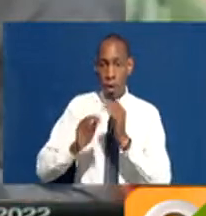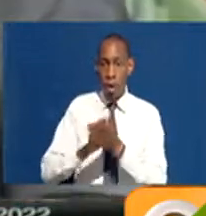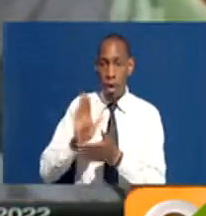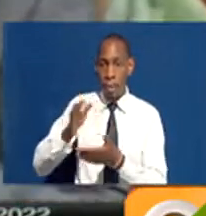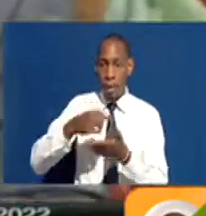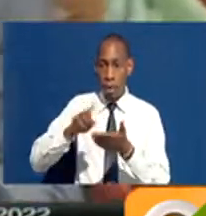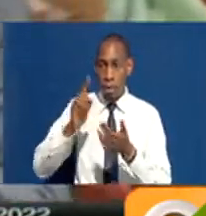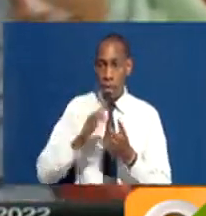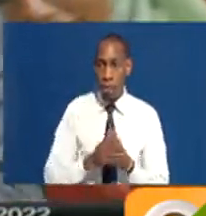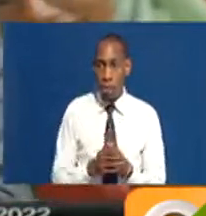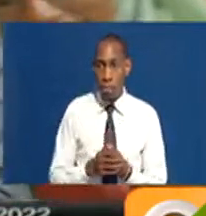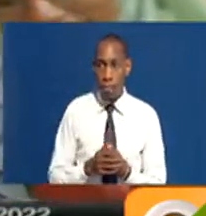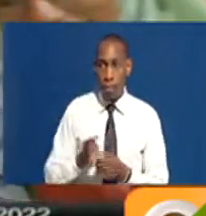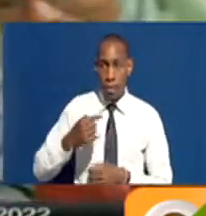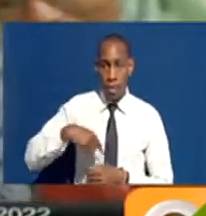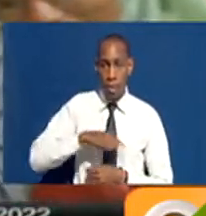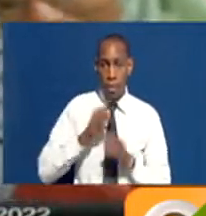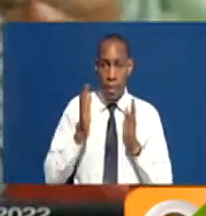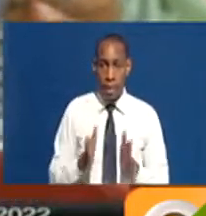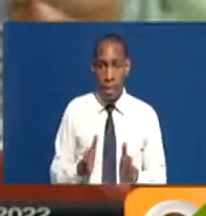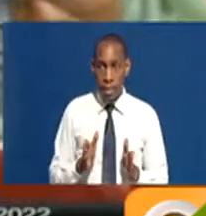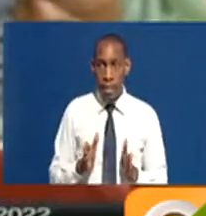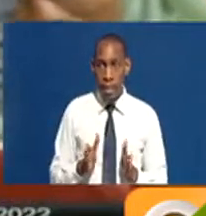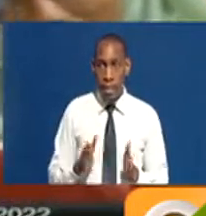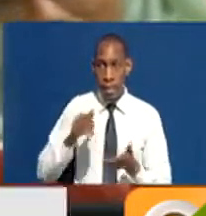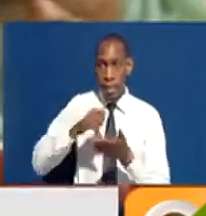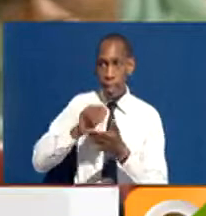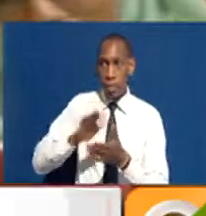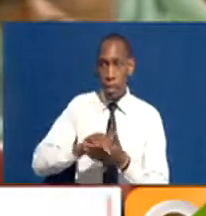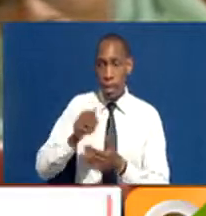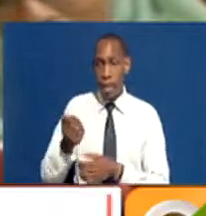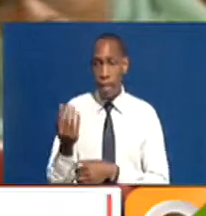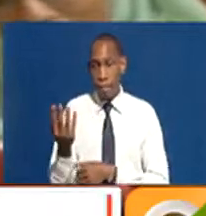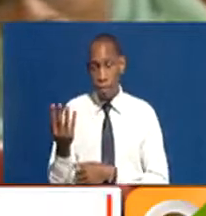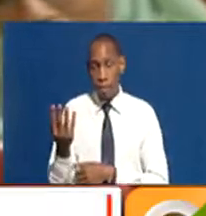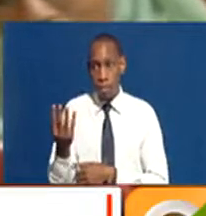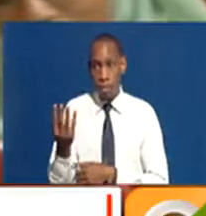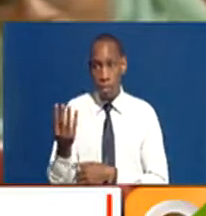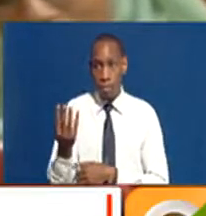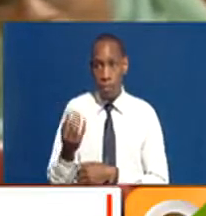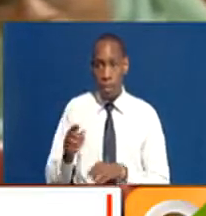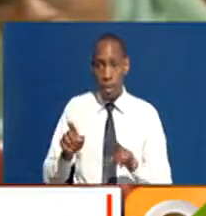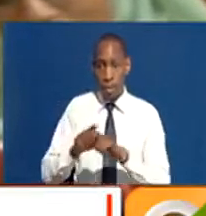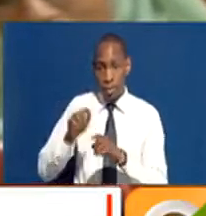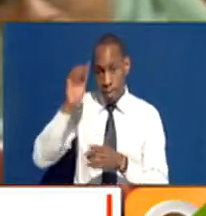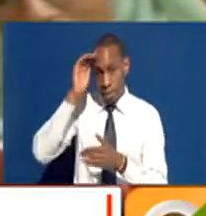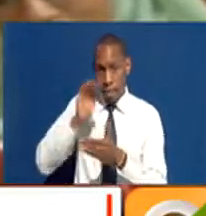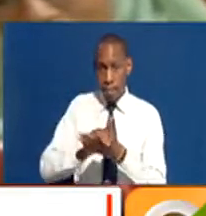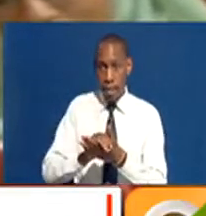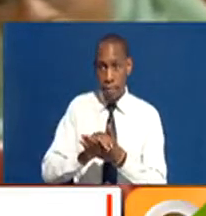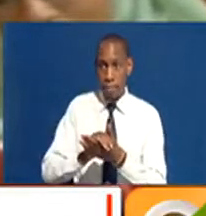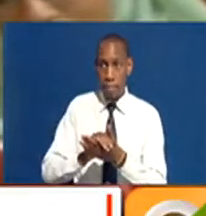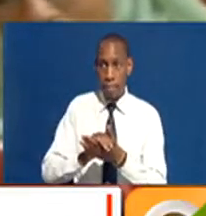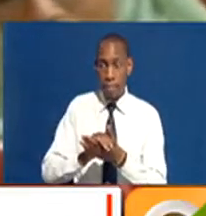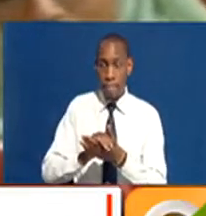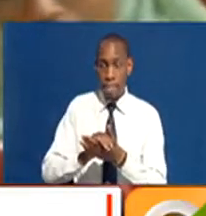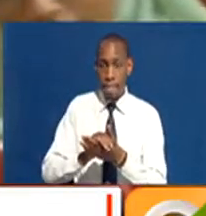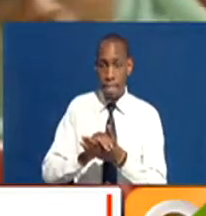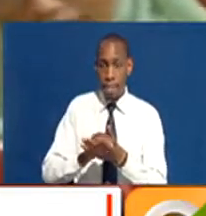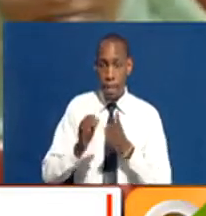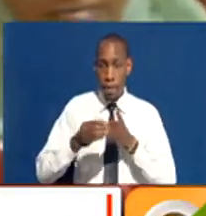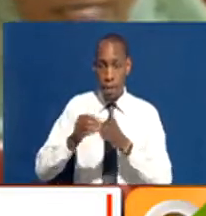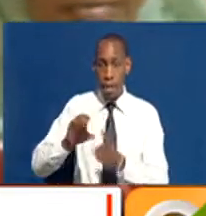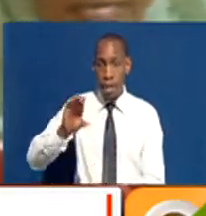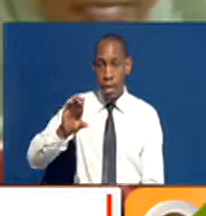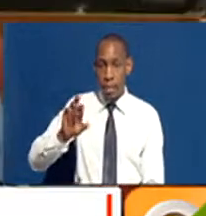Speaker. These are Kenyans, including those other four, who I believe are going to take